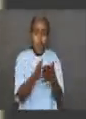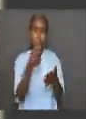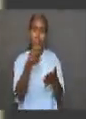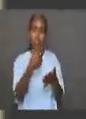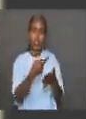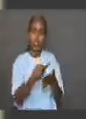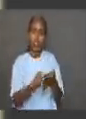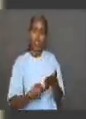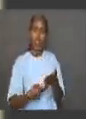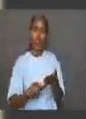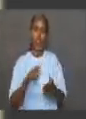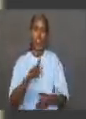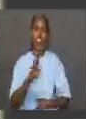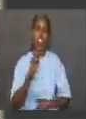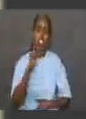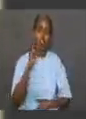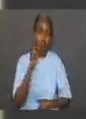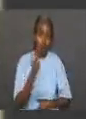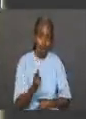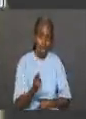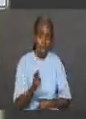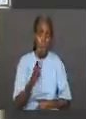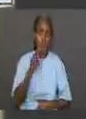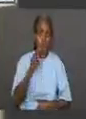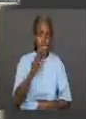value of the logarithm of